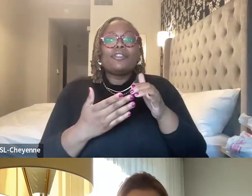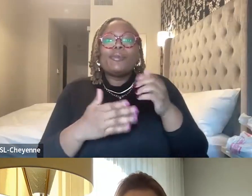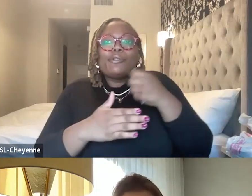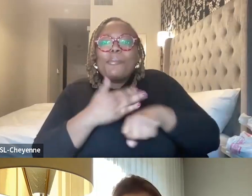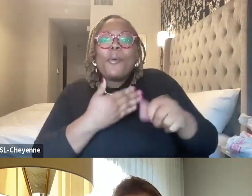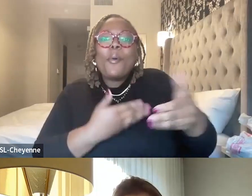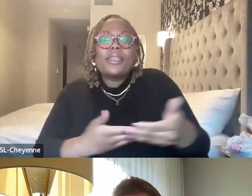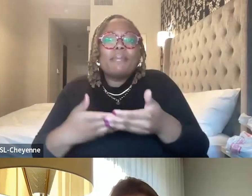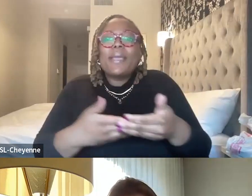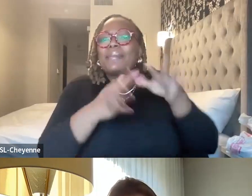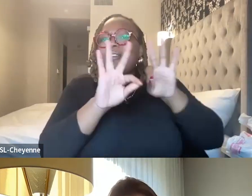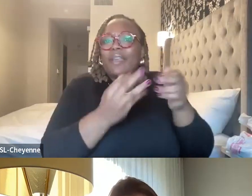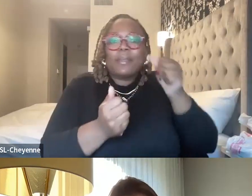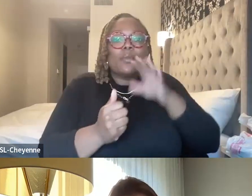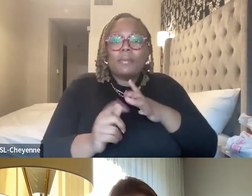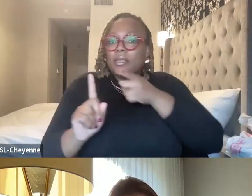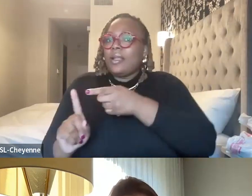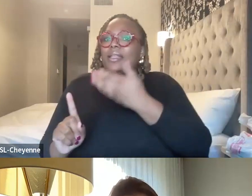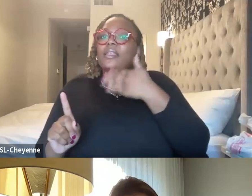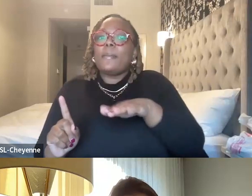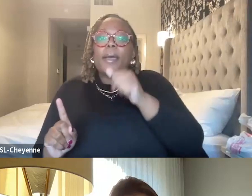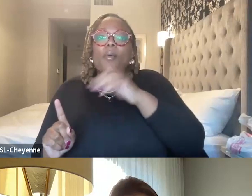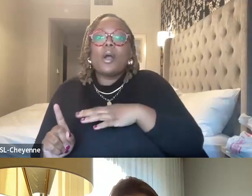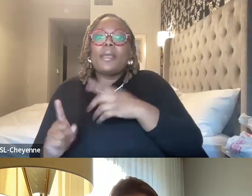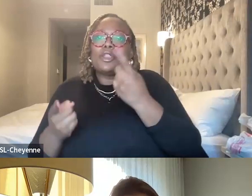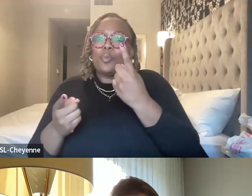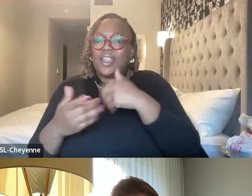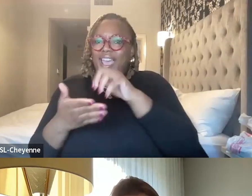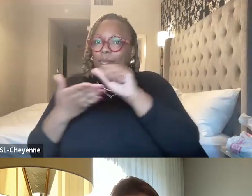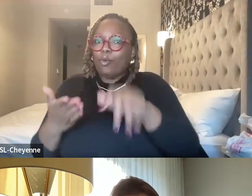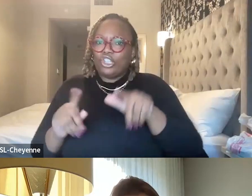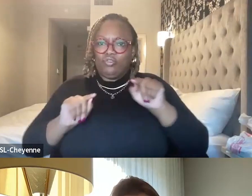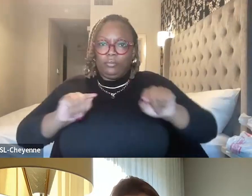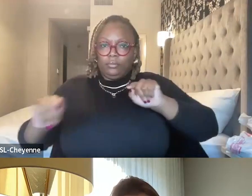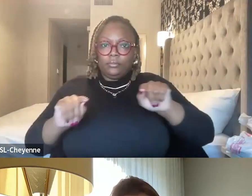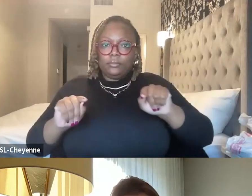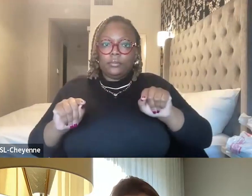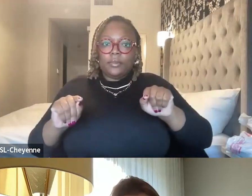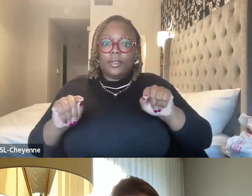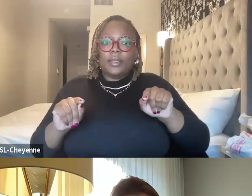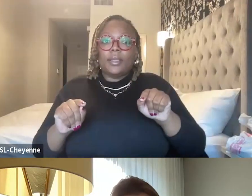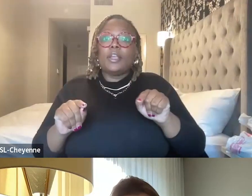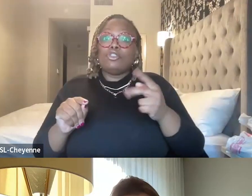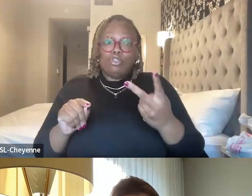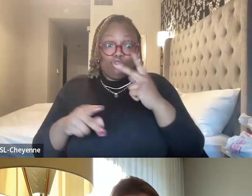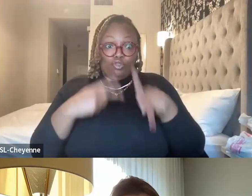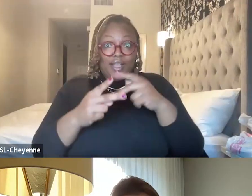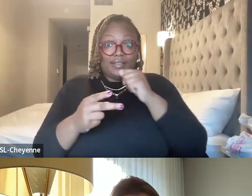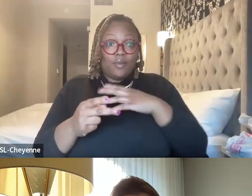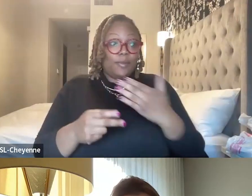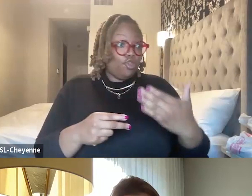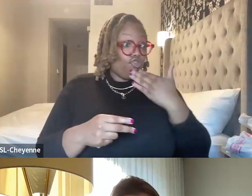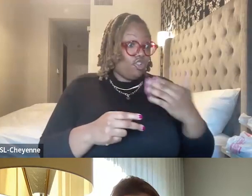babies, the family one, and the bad one, the one that make abortion. And when you put these two stereotypes, the good